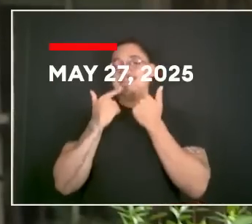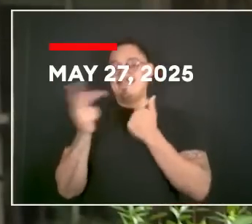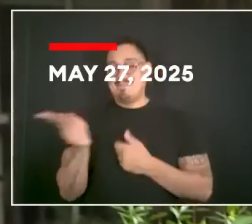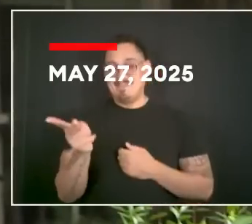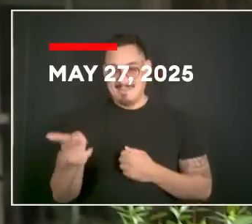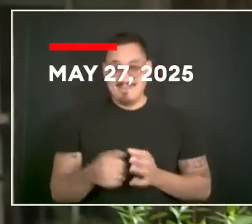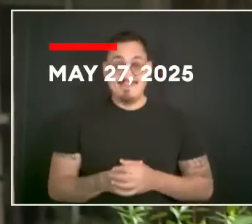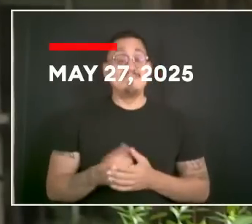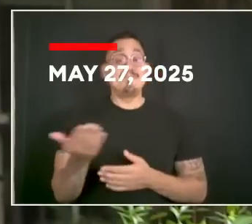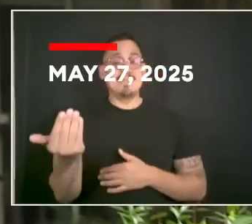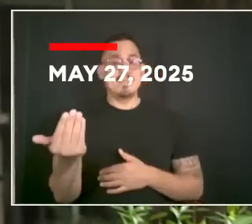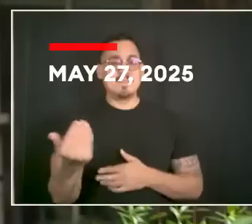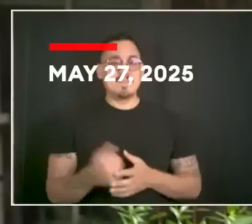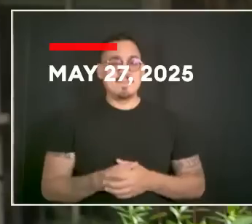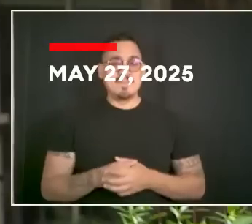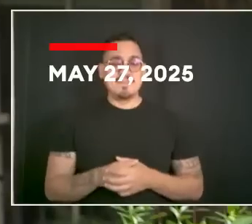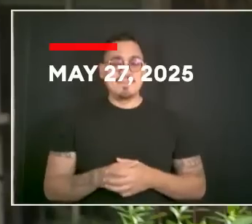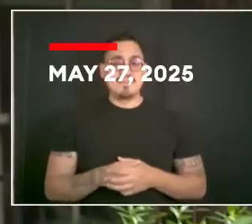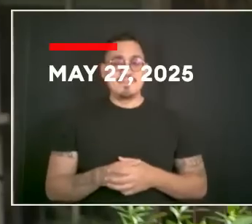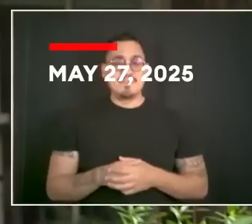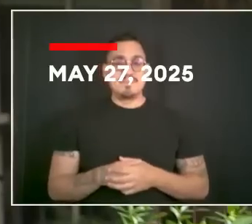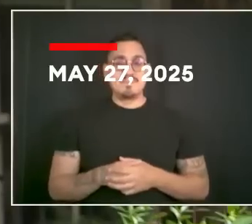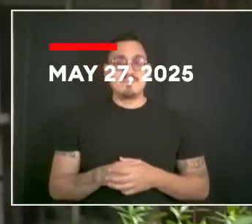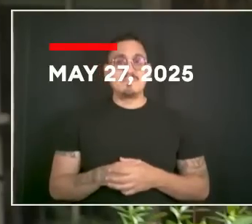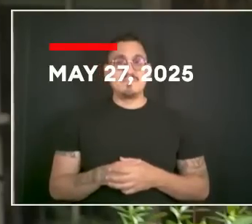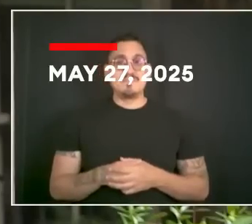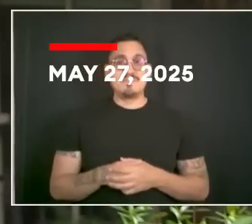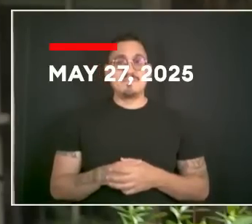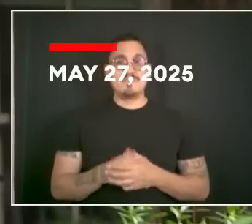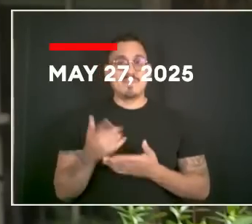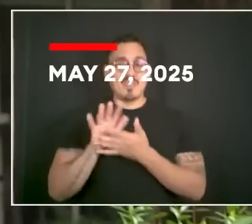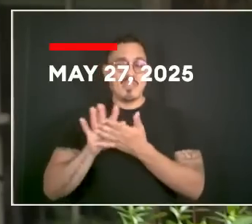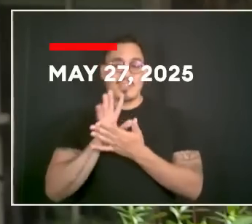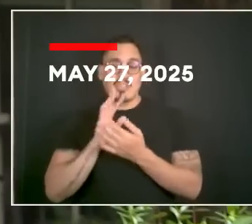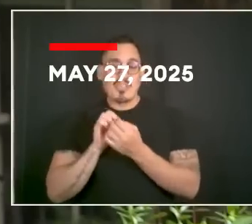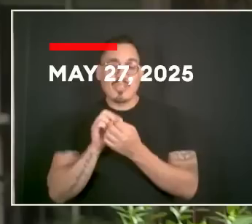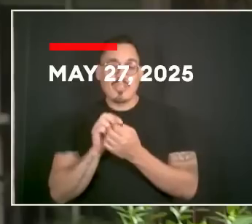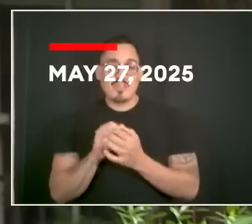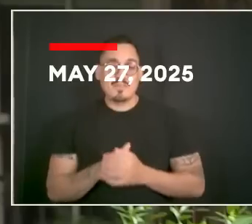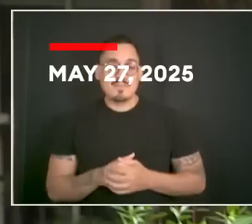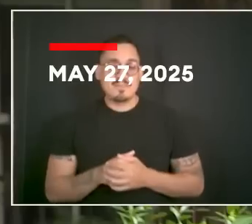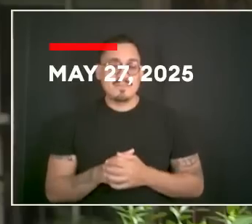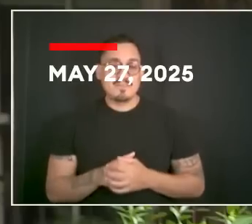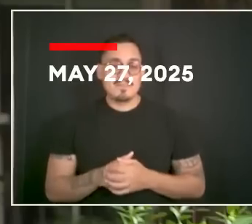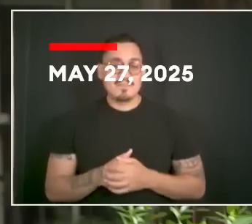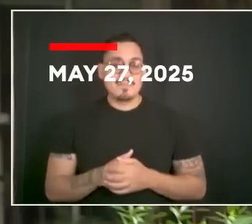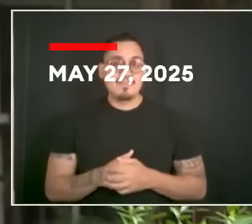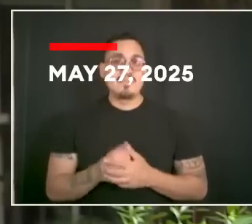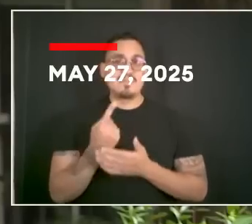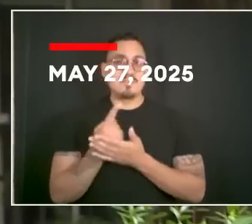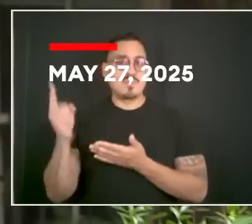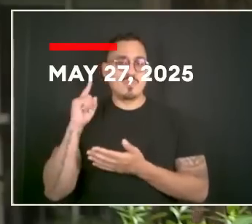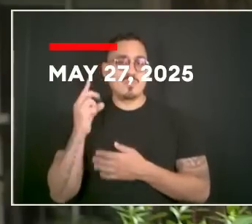Yes, Marsha. Maybe you and Randy could do a show together. Yes. So, Mr. Mayor, last Wednesday, a